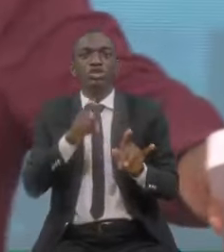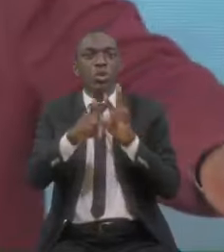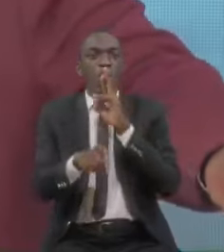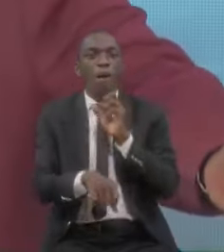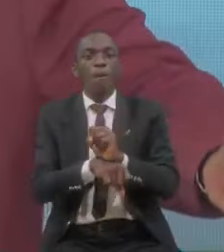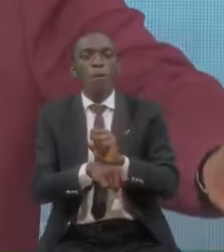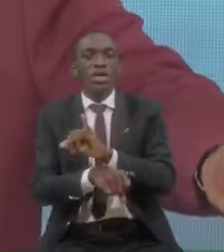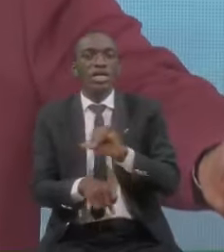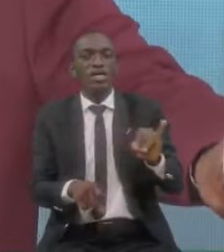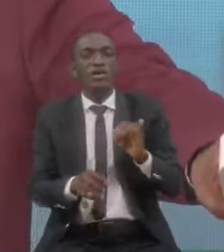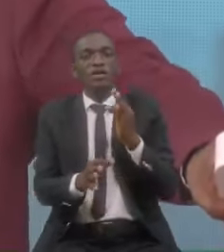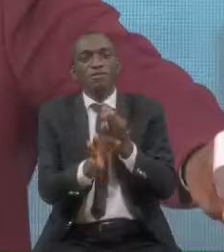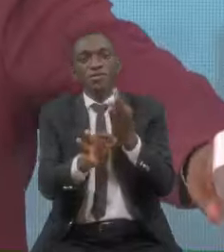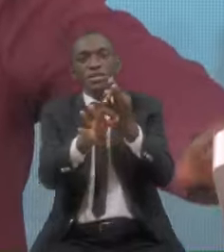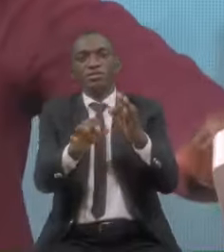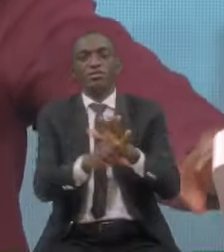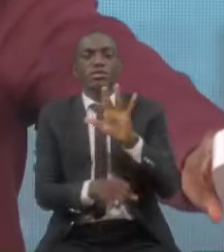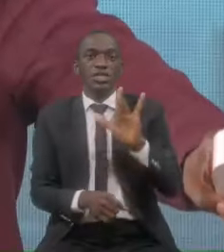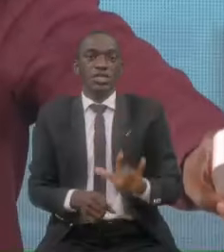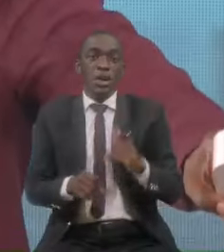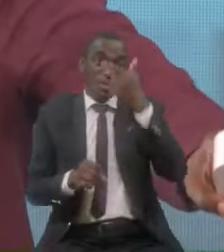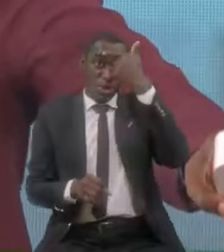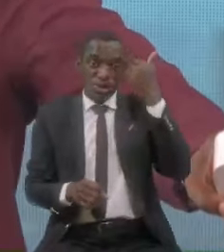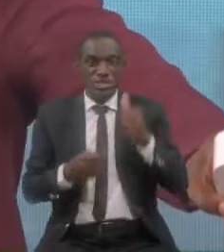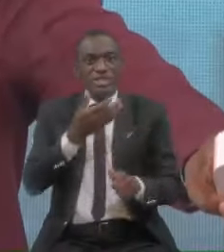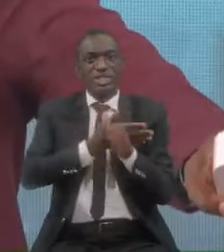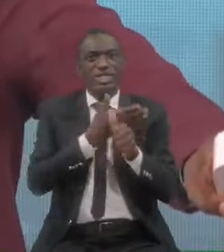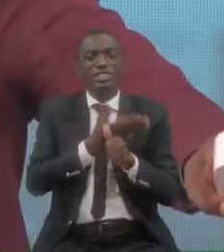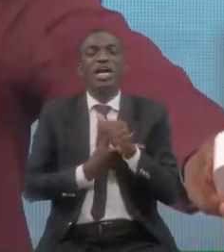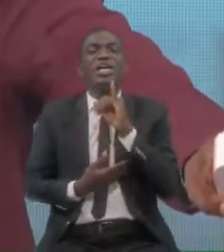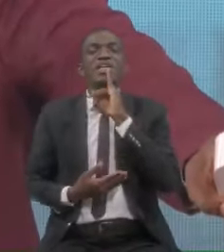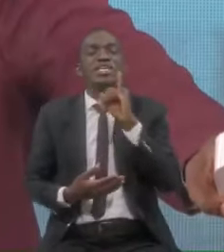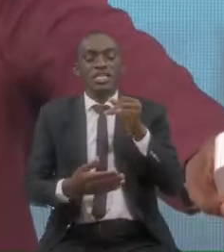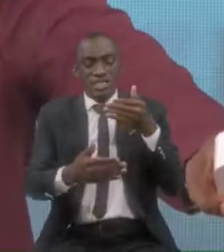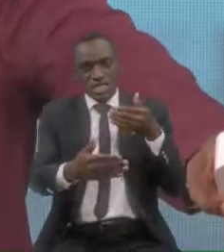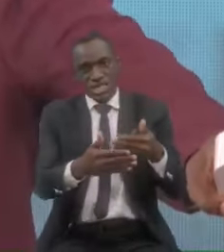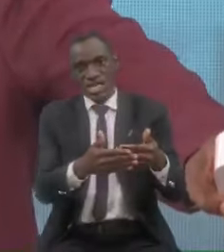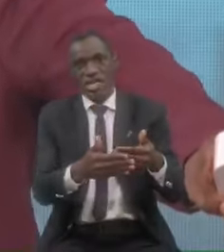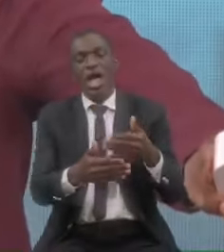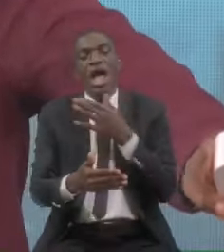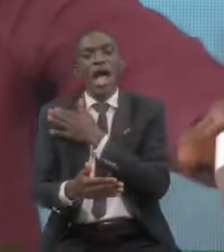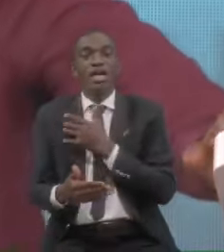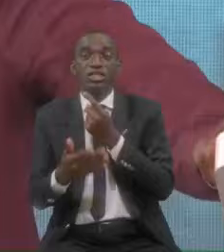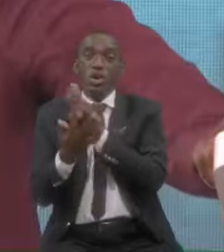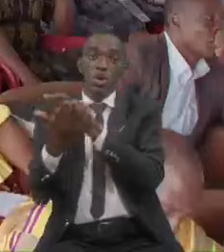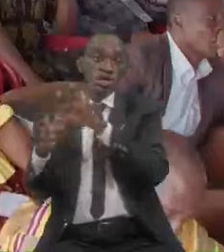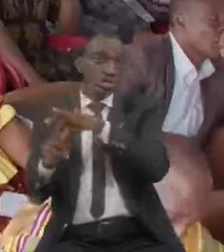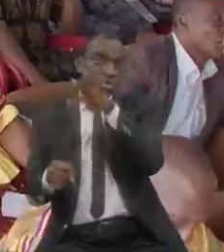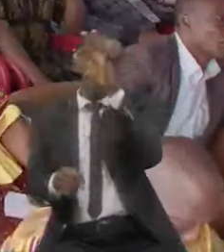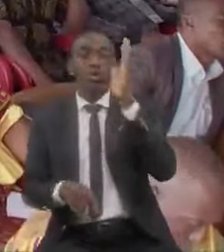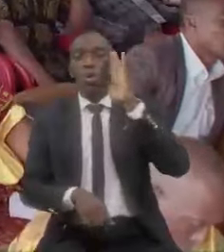because danger is near. And the Holy Spirit will warn you before that